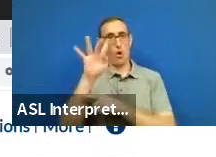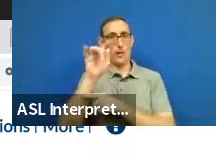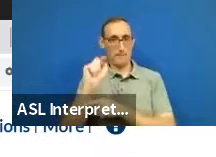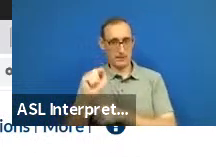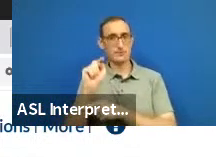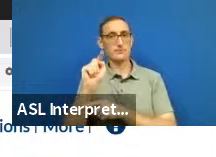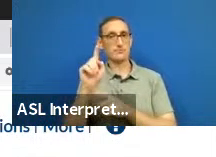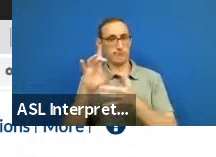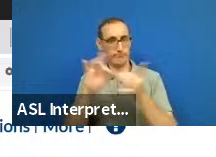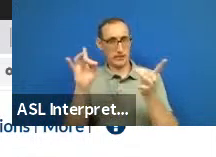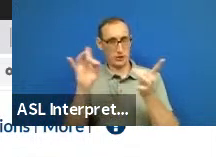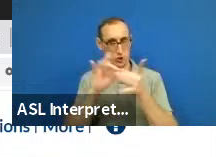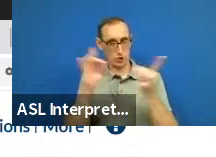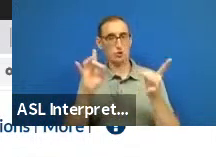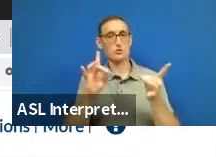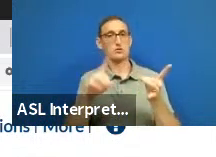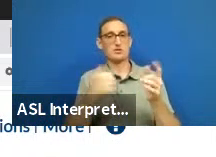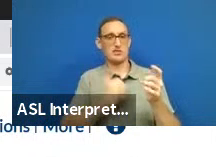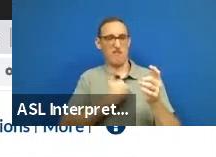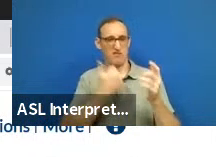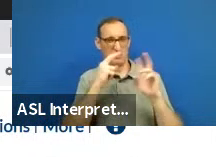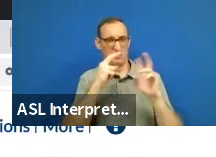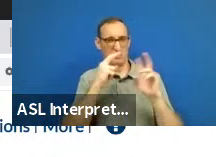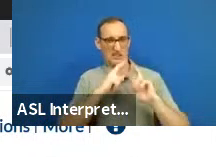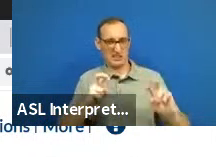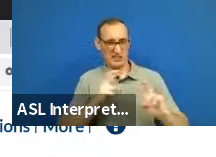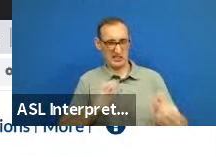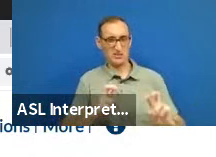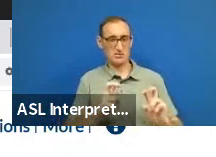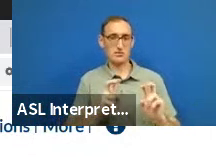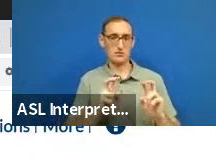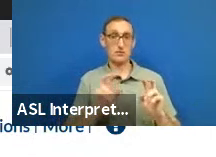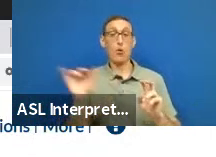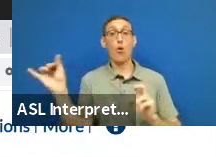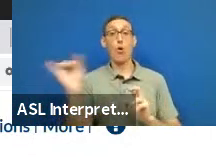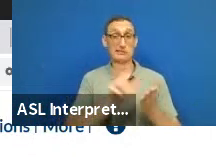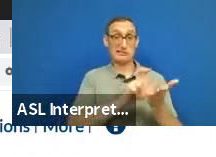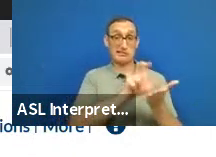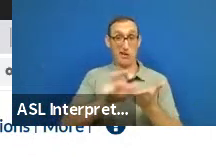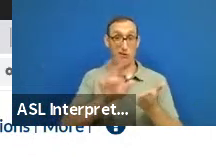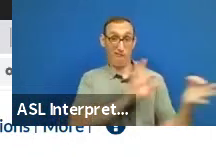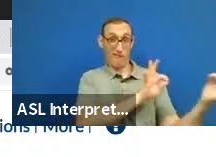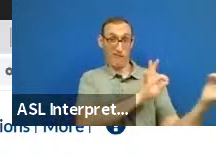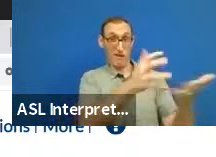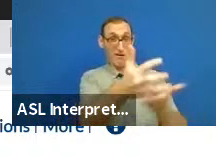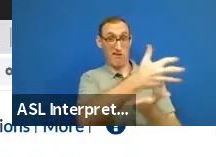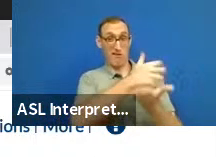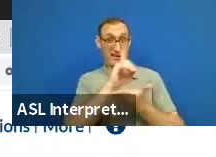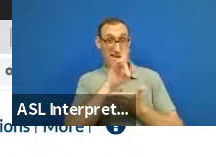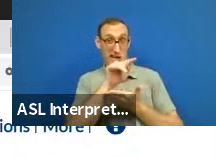ways, but then also stakeholder data, which we're still building.